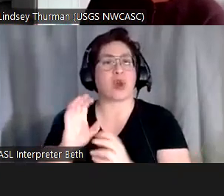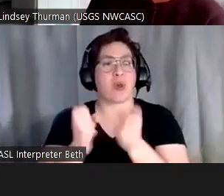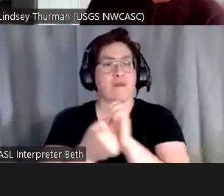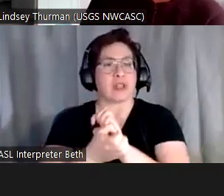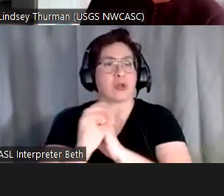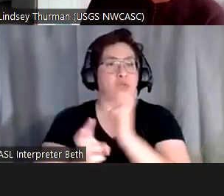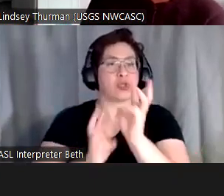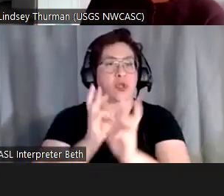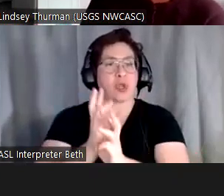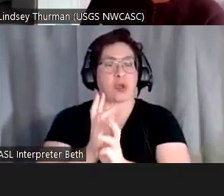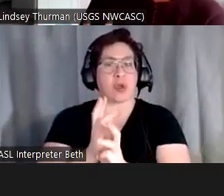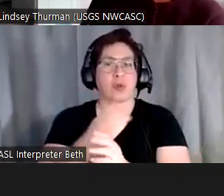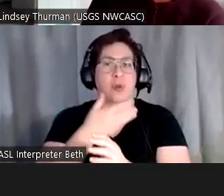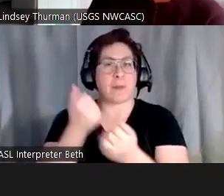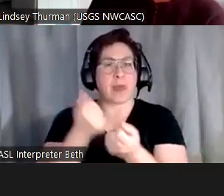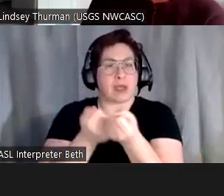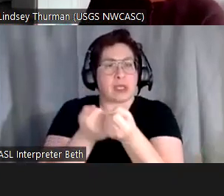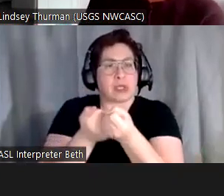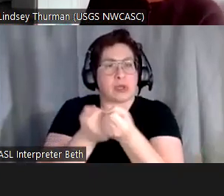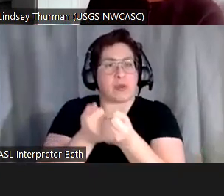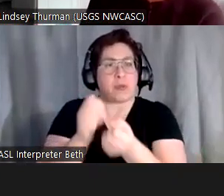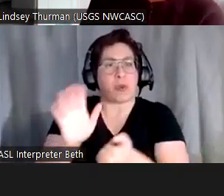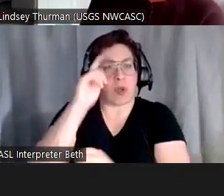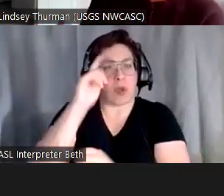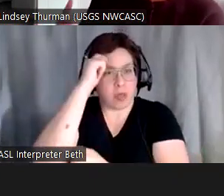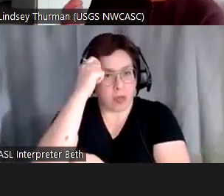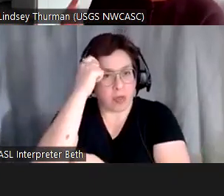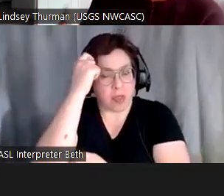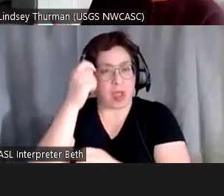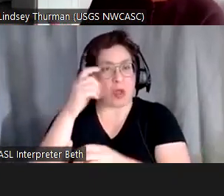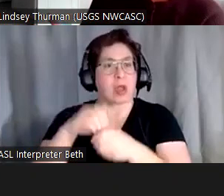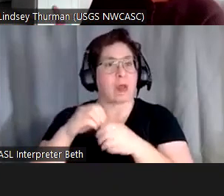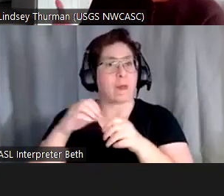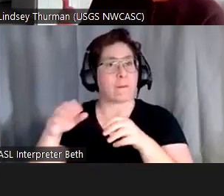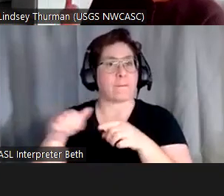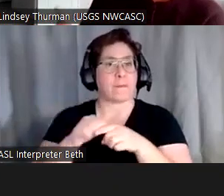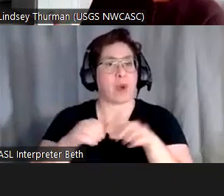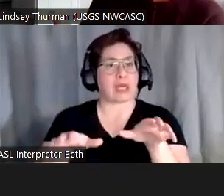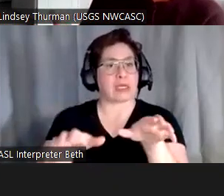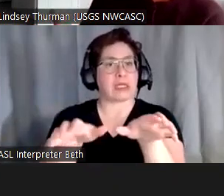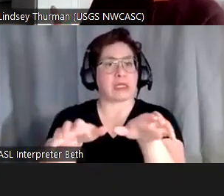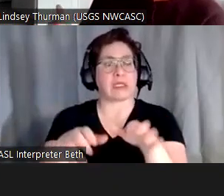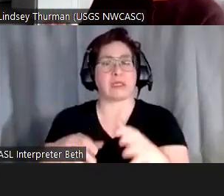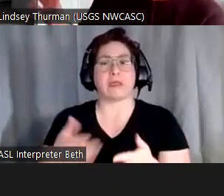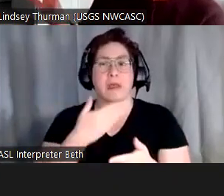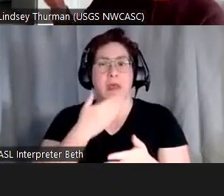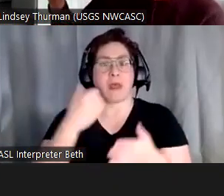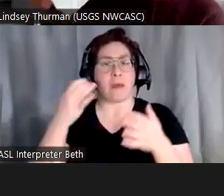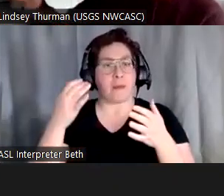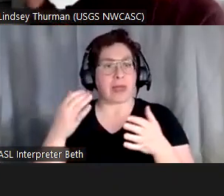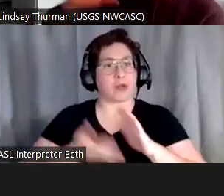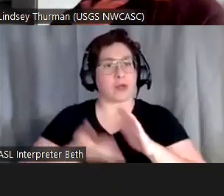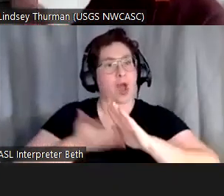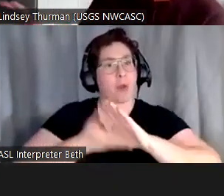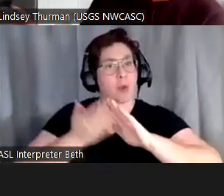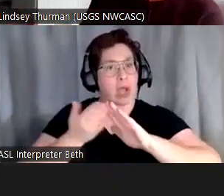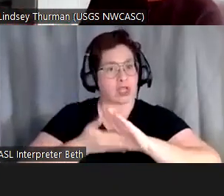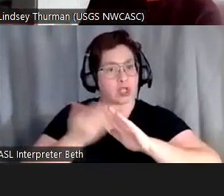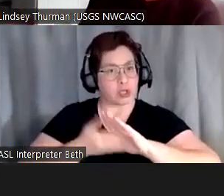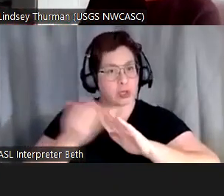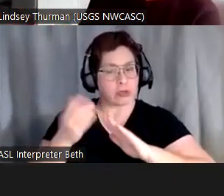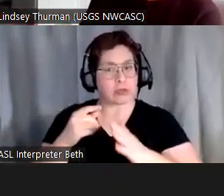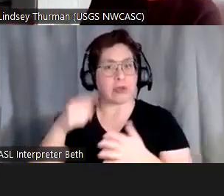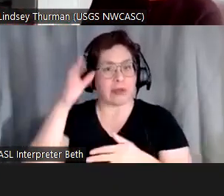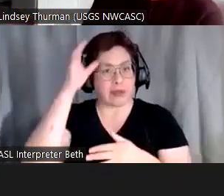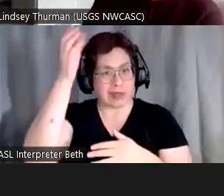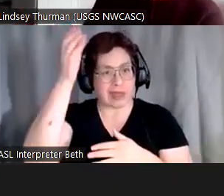support integration of their theory into practice. So we're really trying to better operationalize this concept